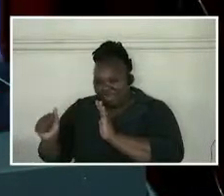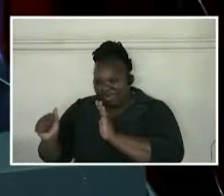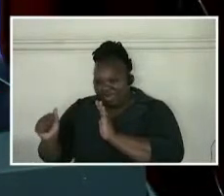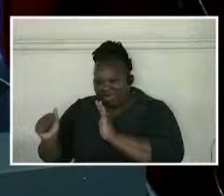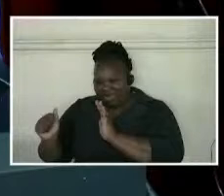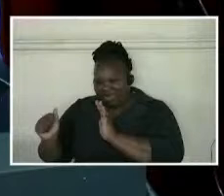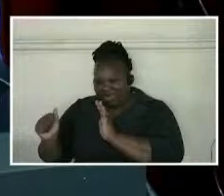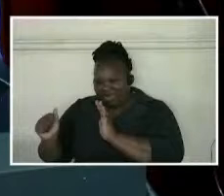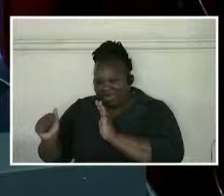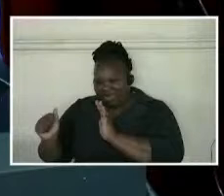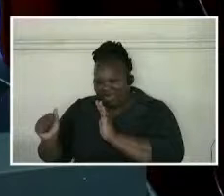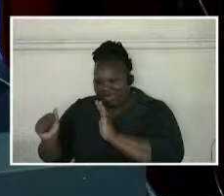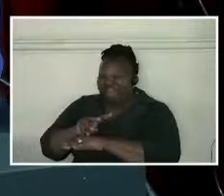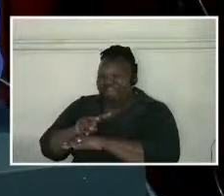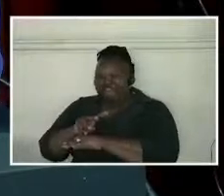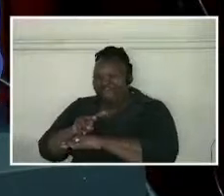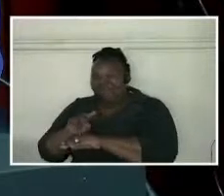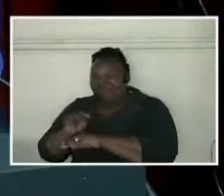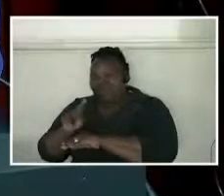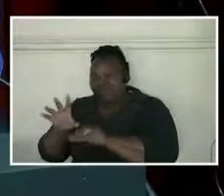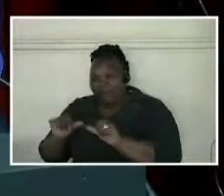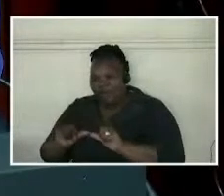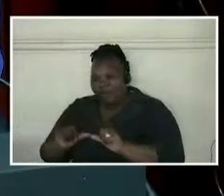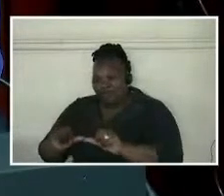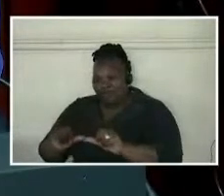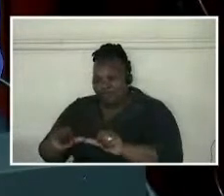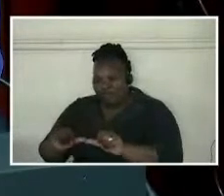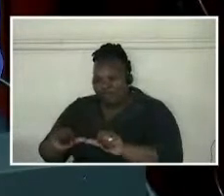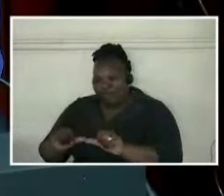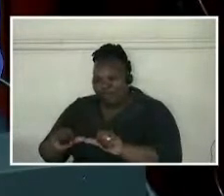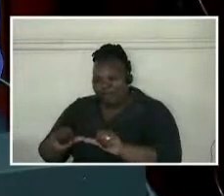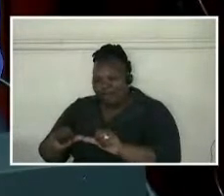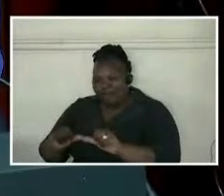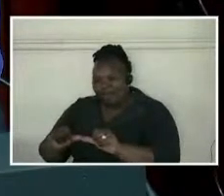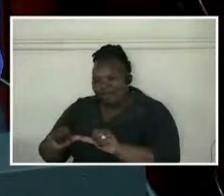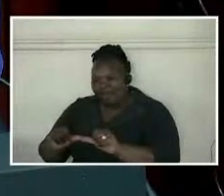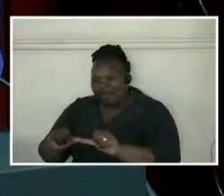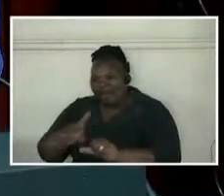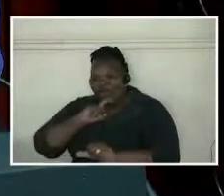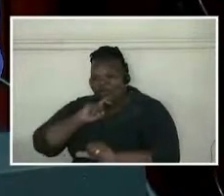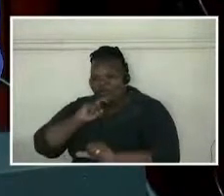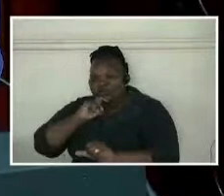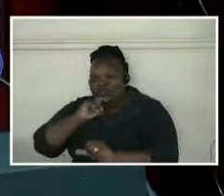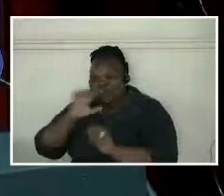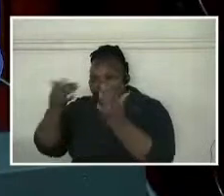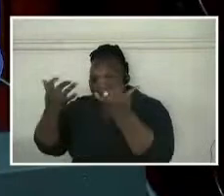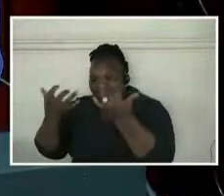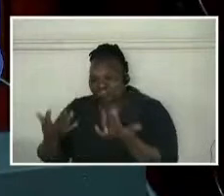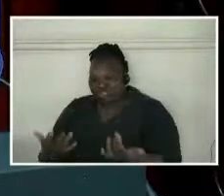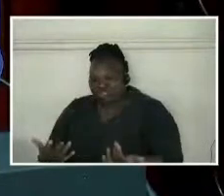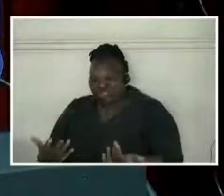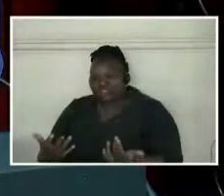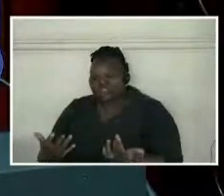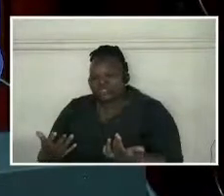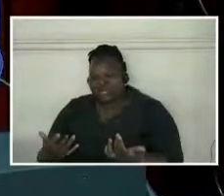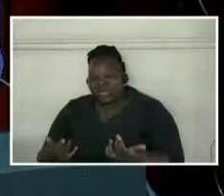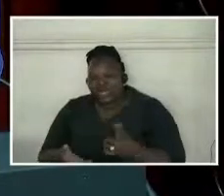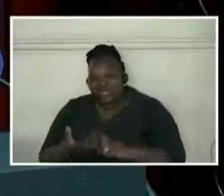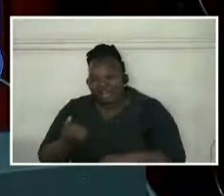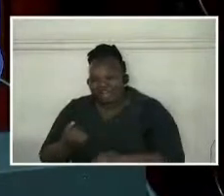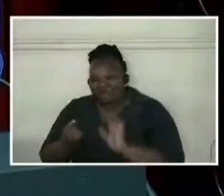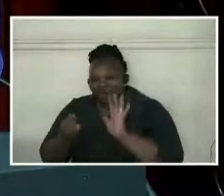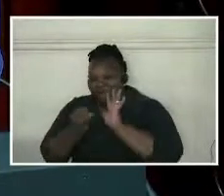observed that the entities will continue utilizing this budget allocations for